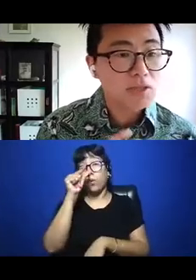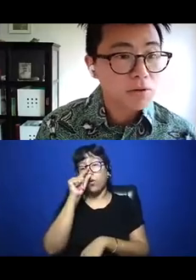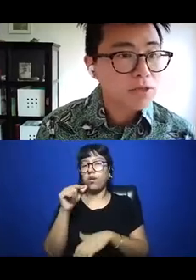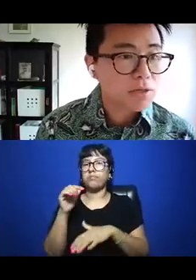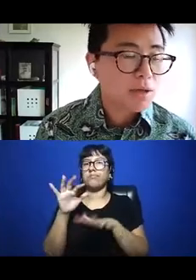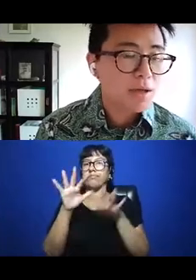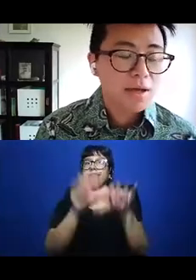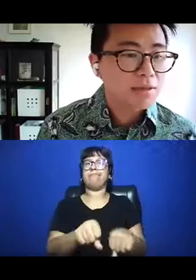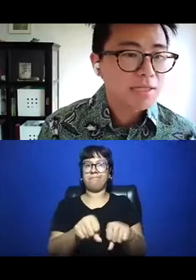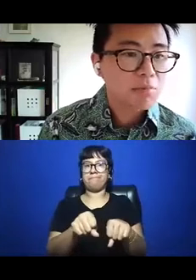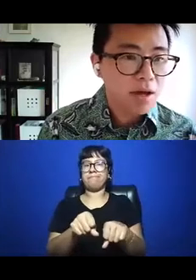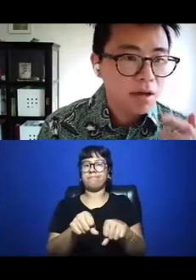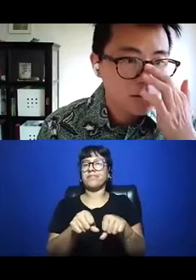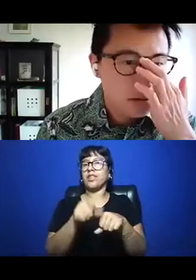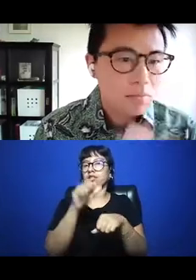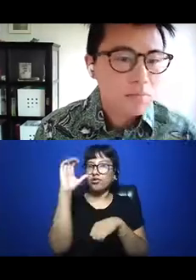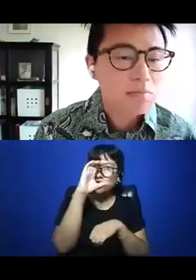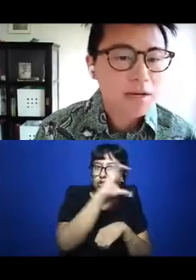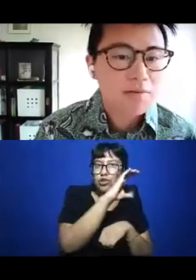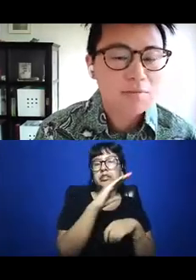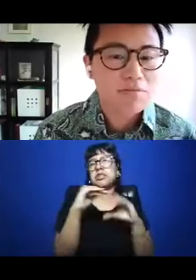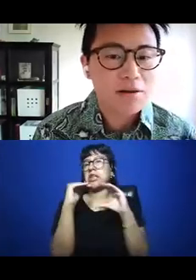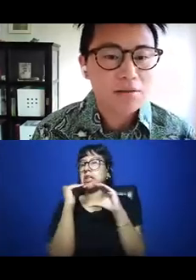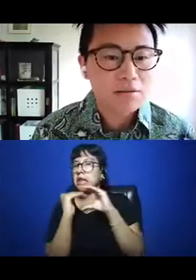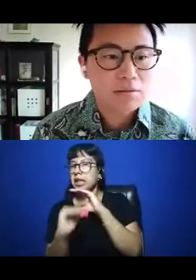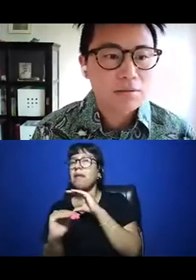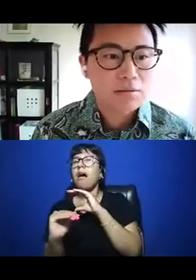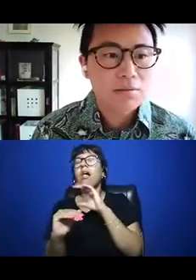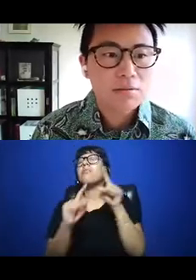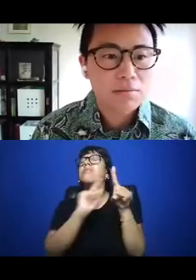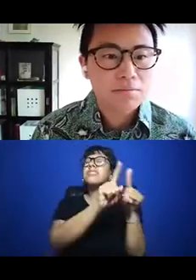in search and email, but there are plenty of other providers.